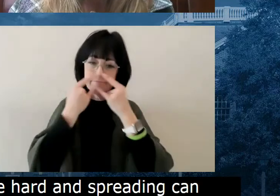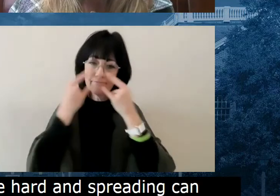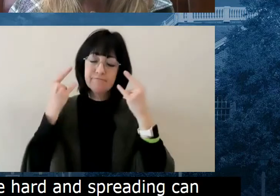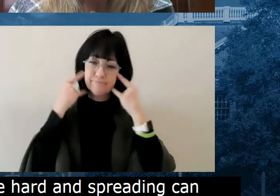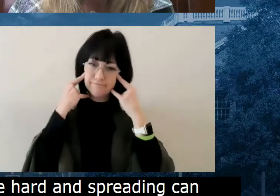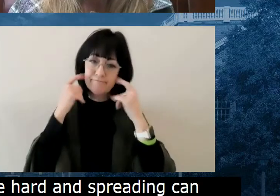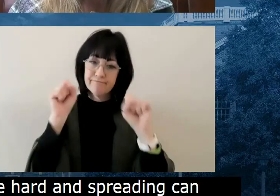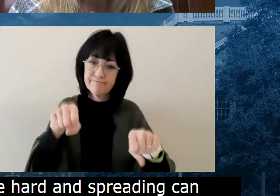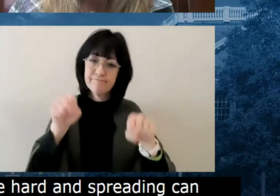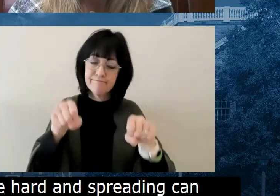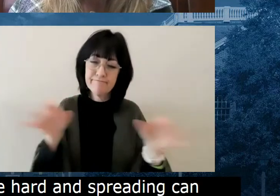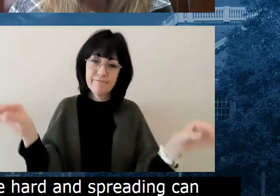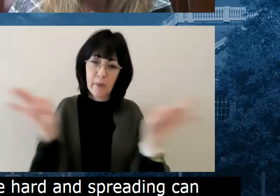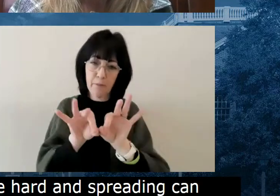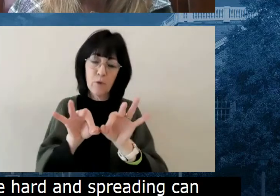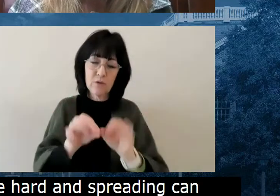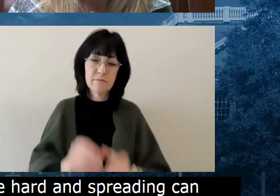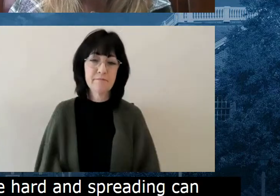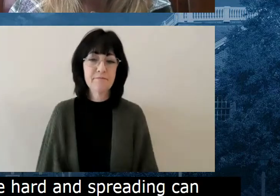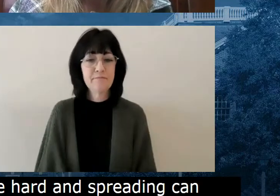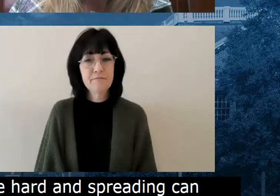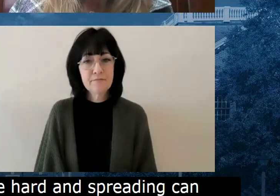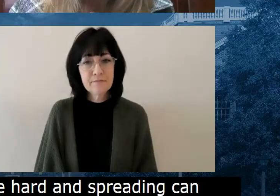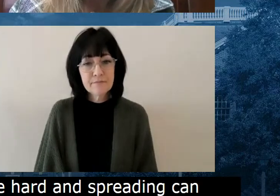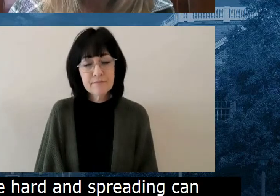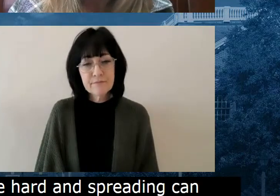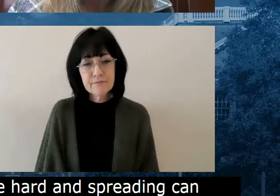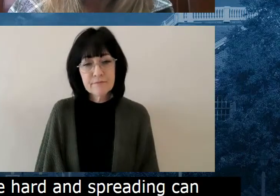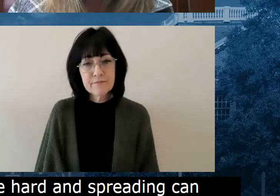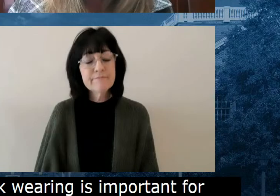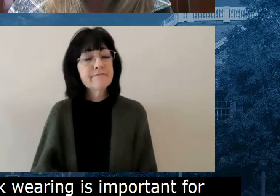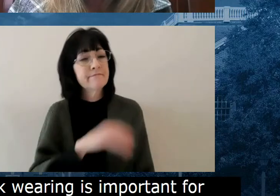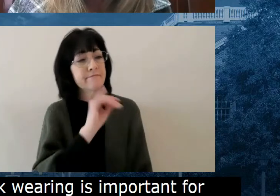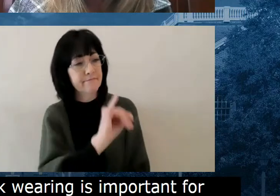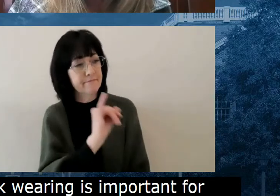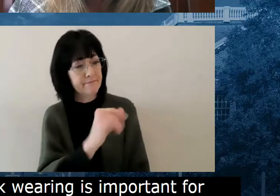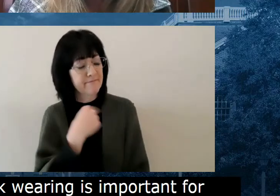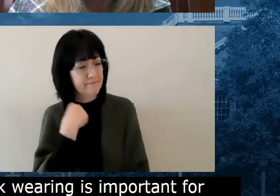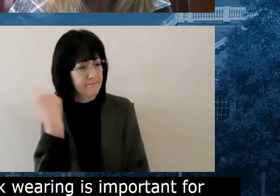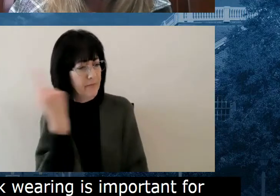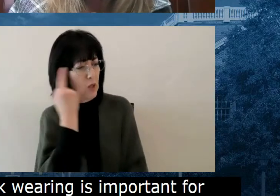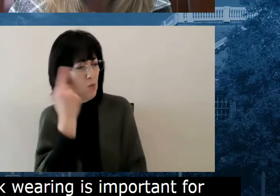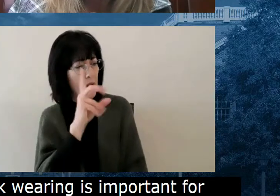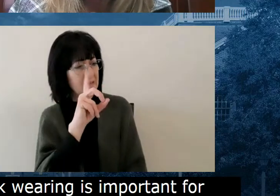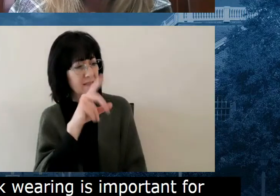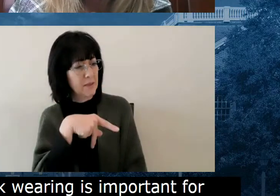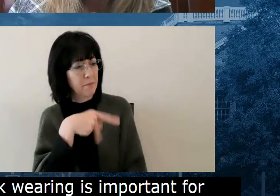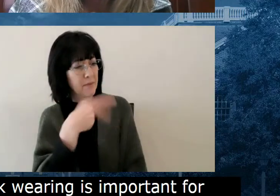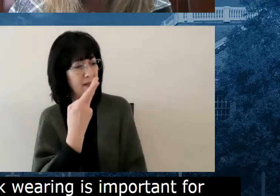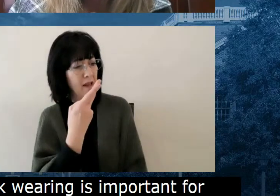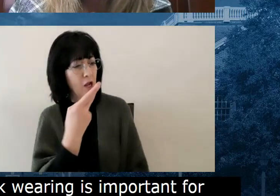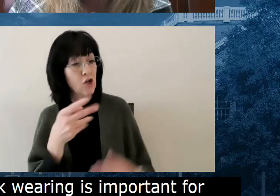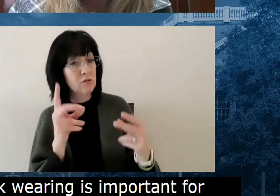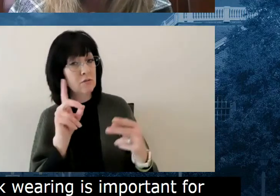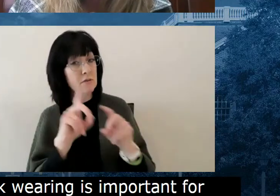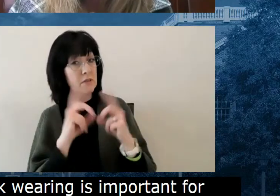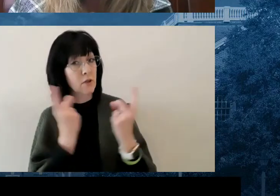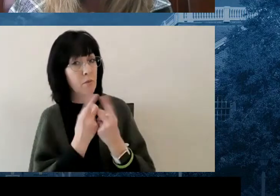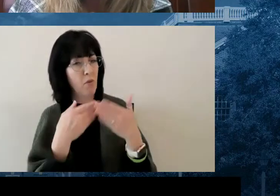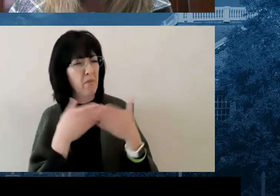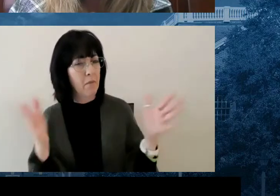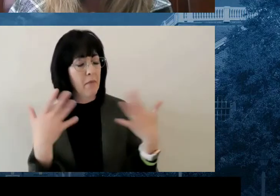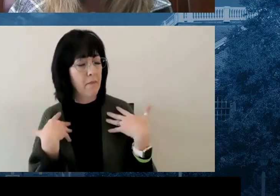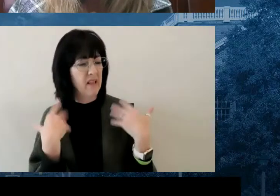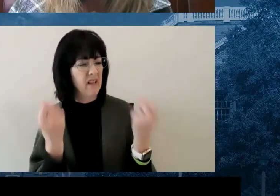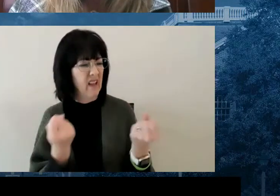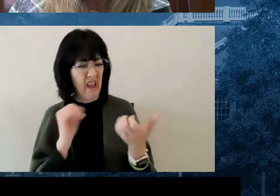All right. And then I'm just wondering, how will DPH still make sure their places are still enforcing these